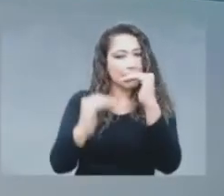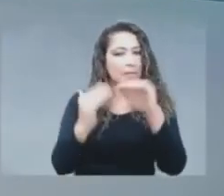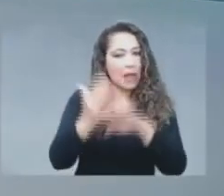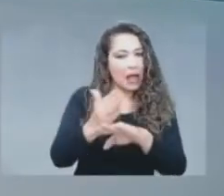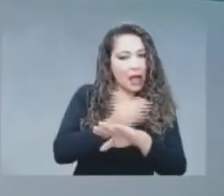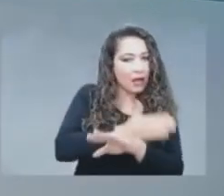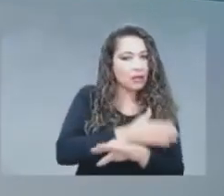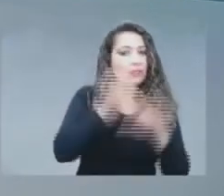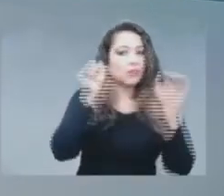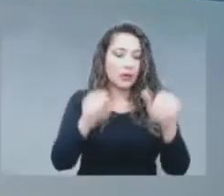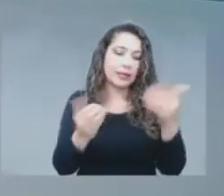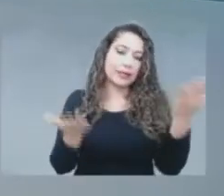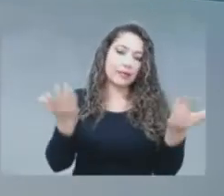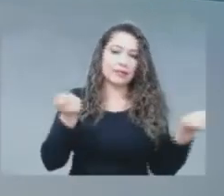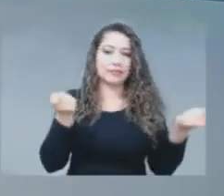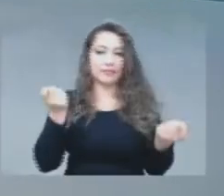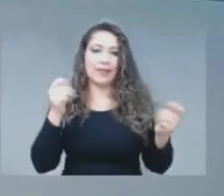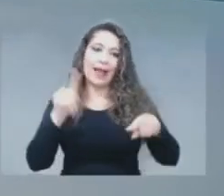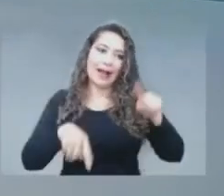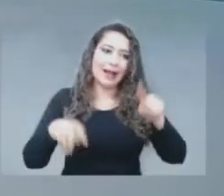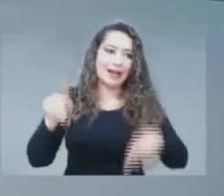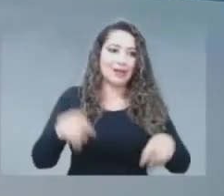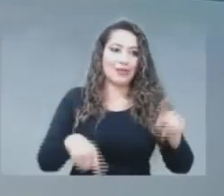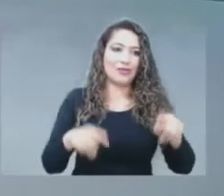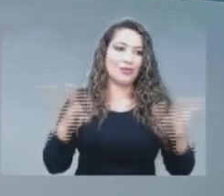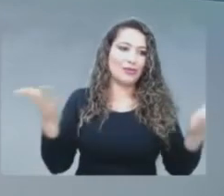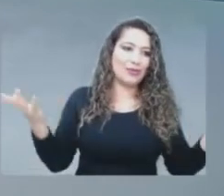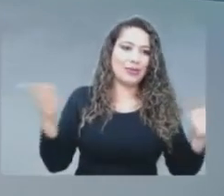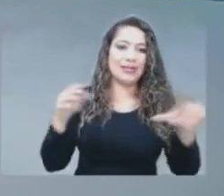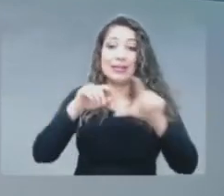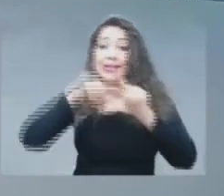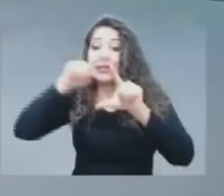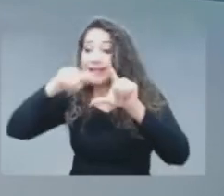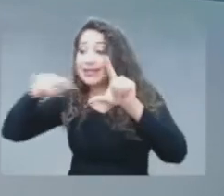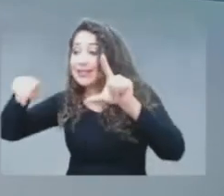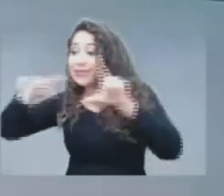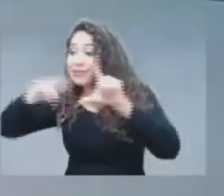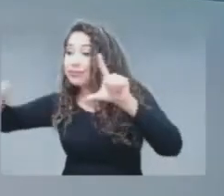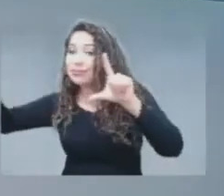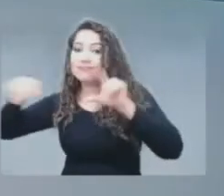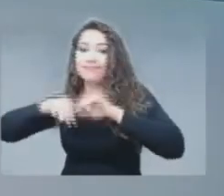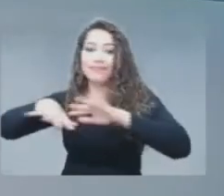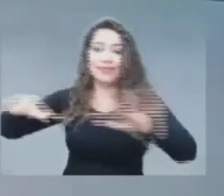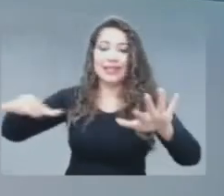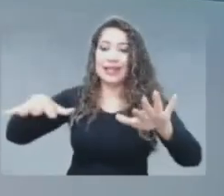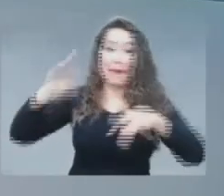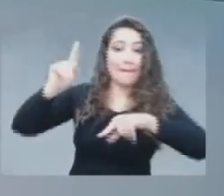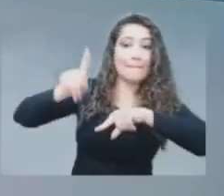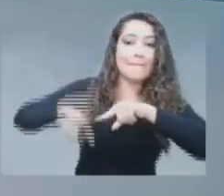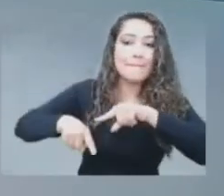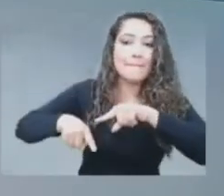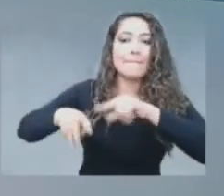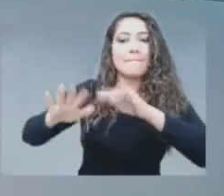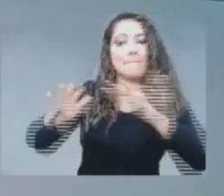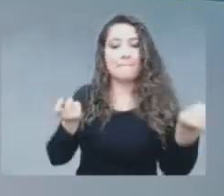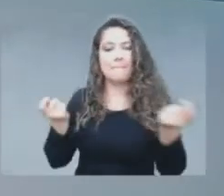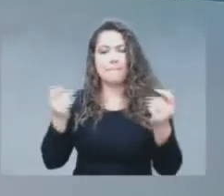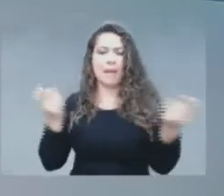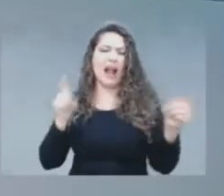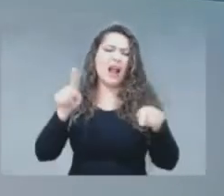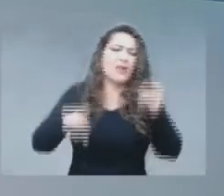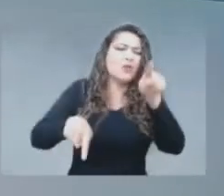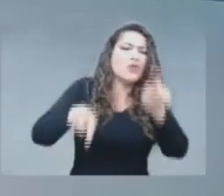used before, of course, with some exceptions where the spectrum is licensed. But those are exceptions